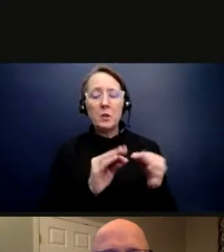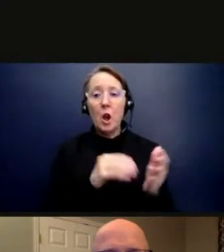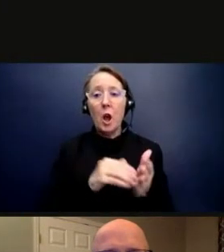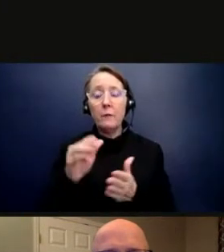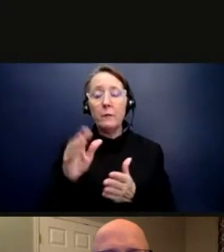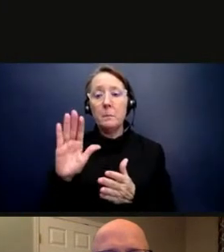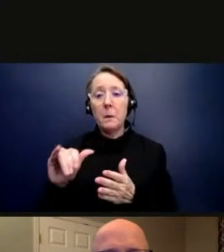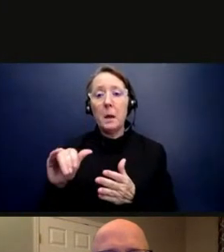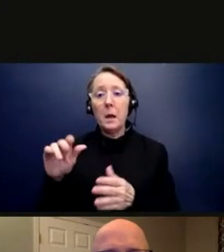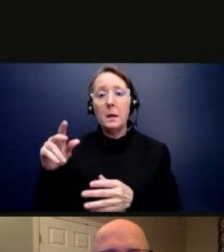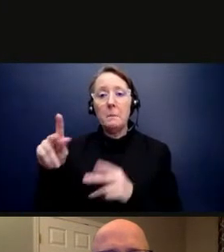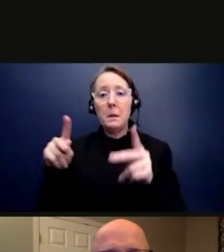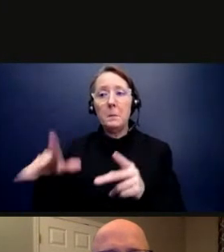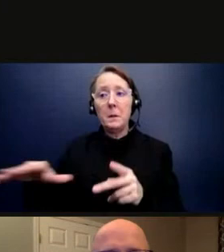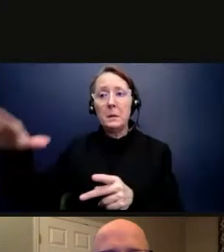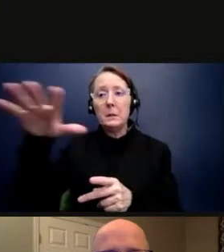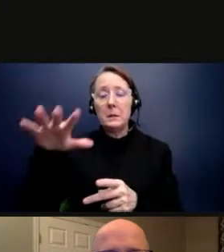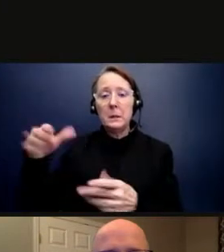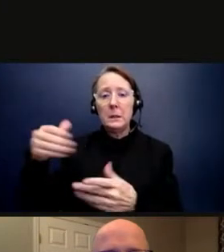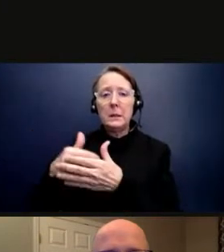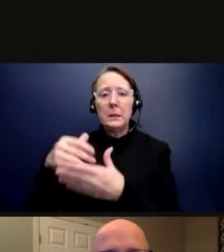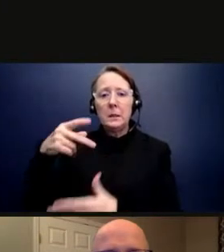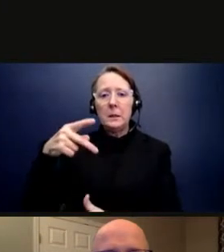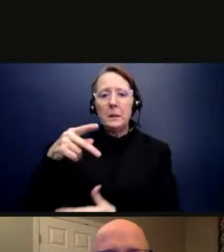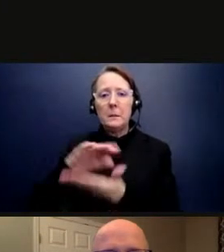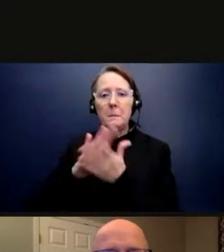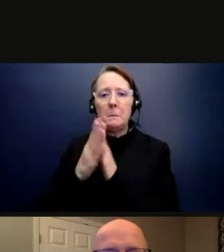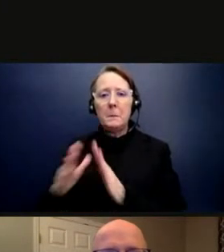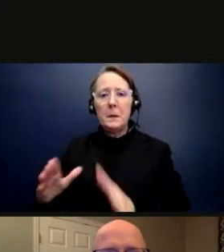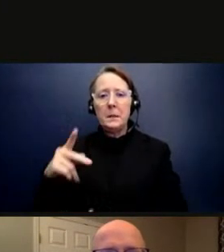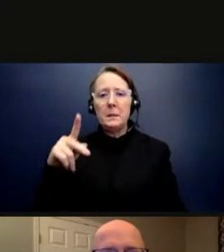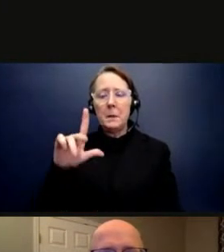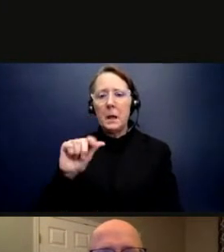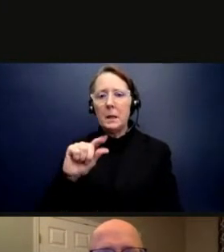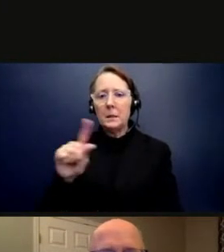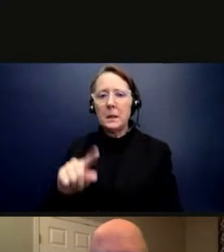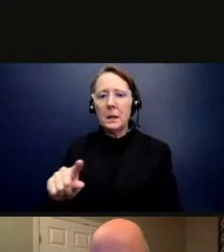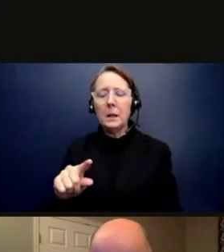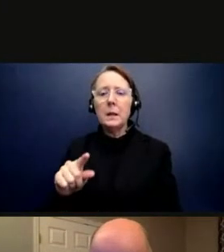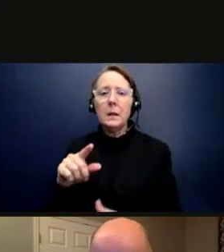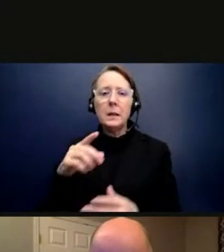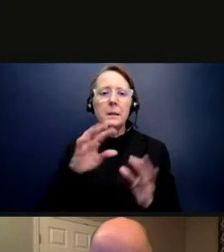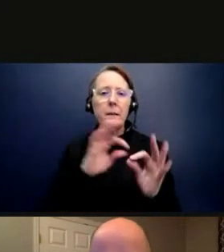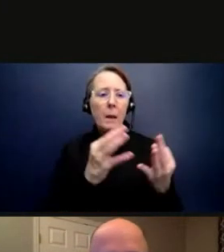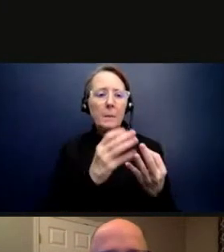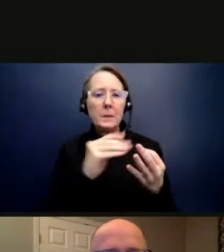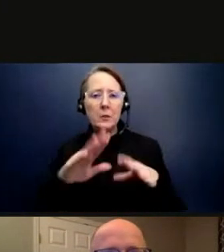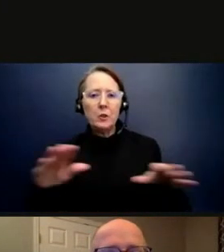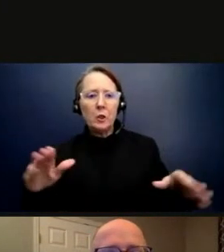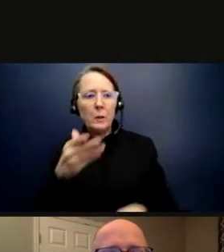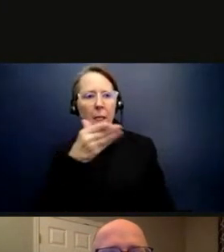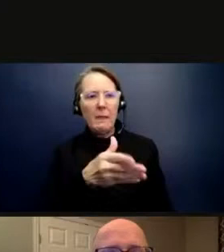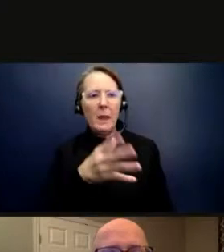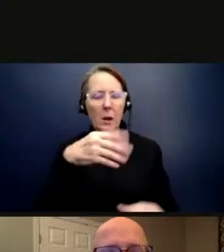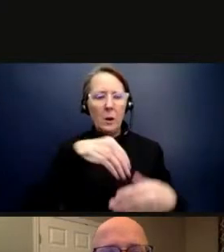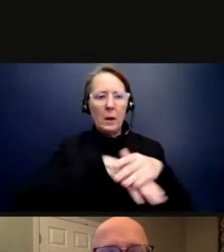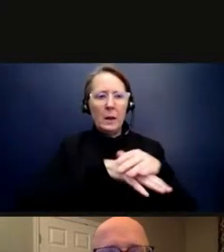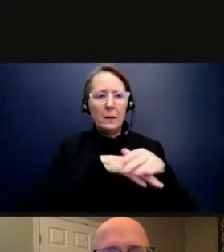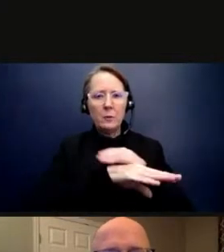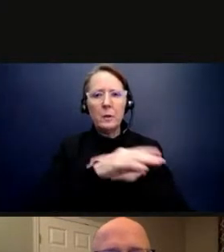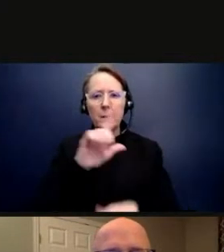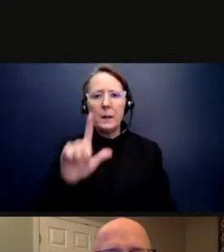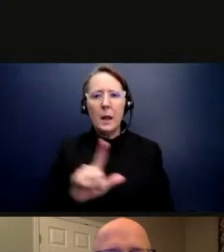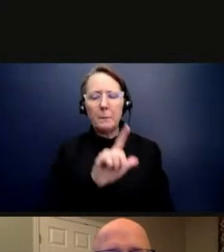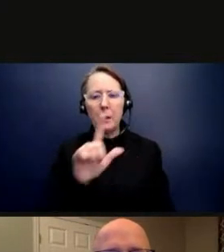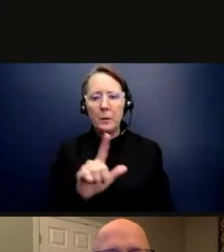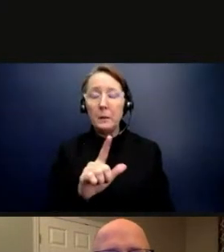public about the Peace Plaza is families and children at the library. And there are good